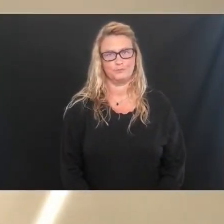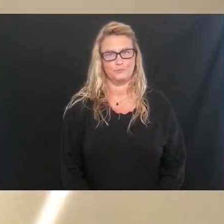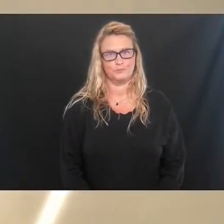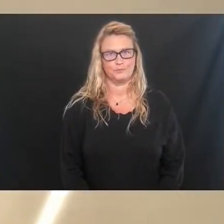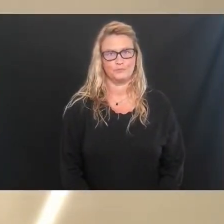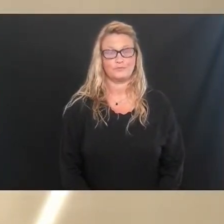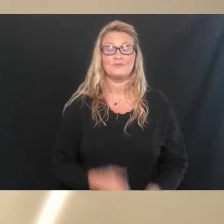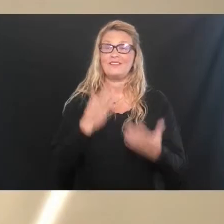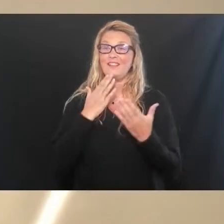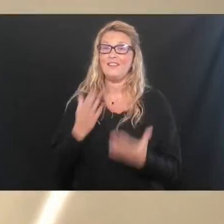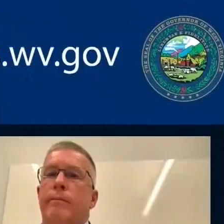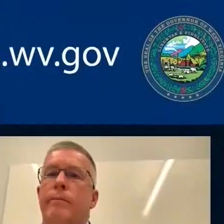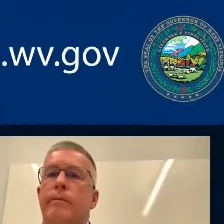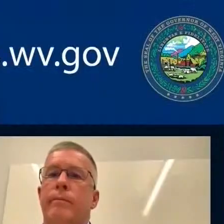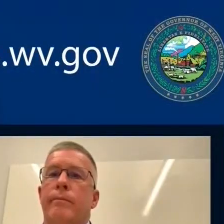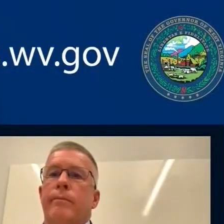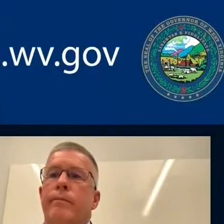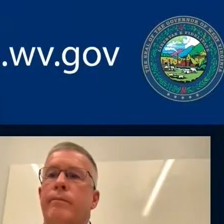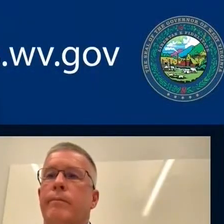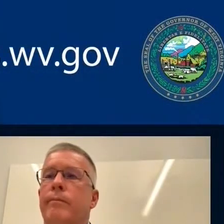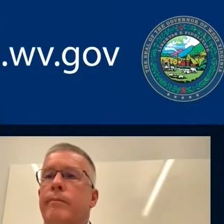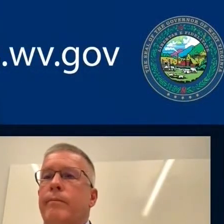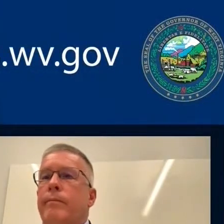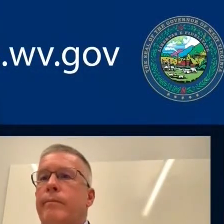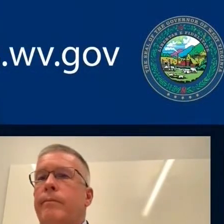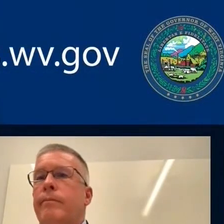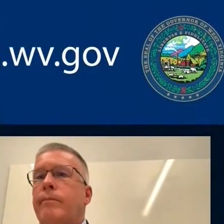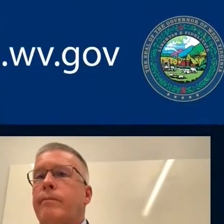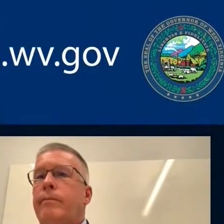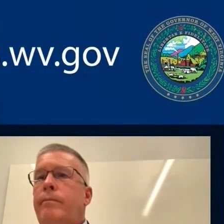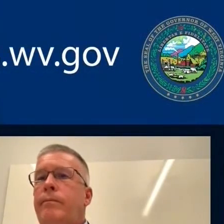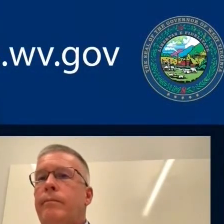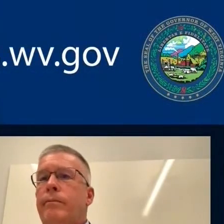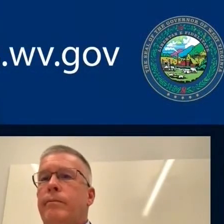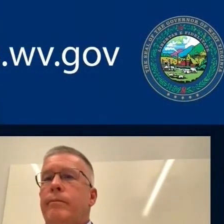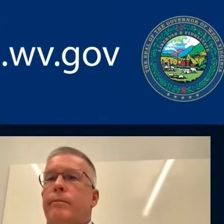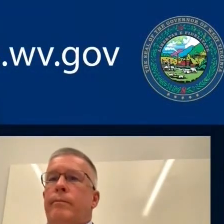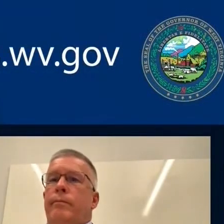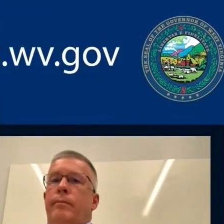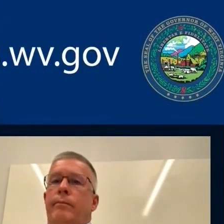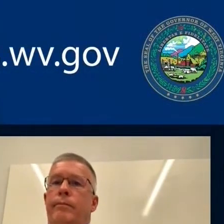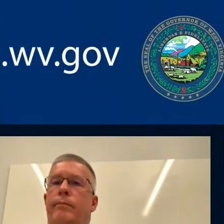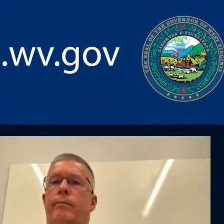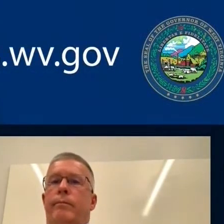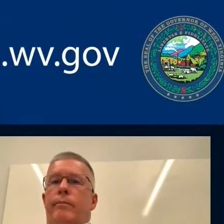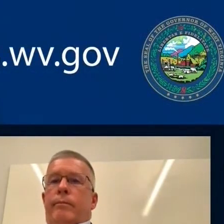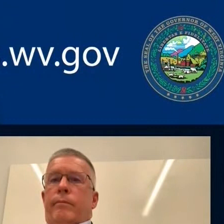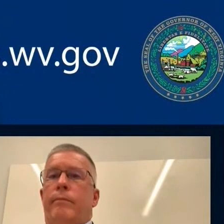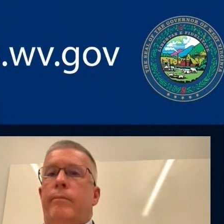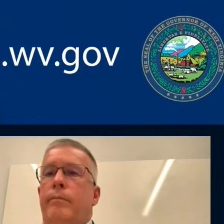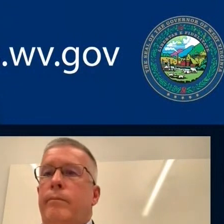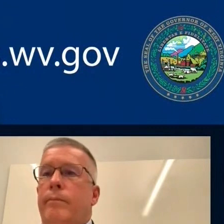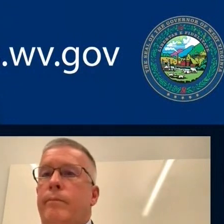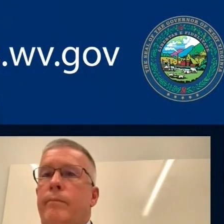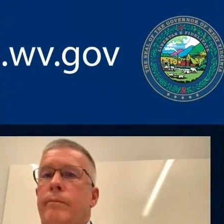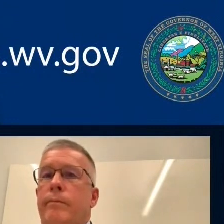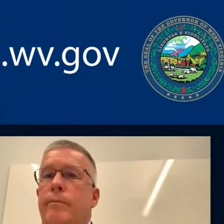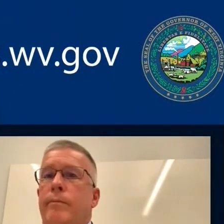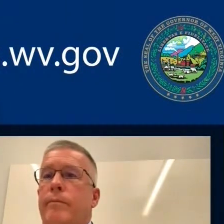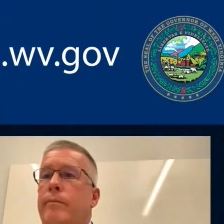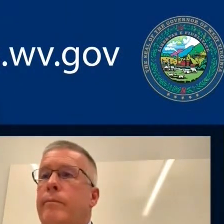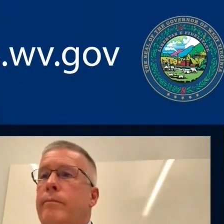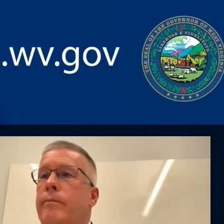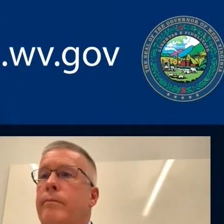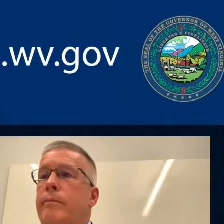Thank you, sir. Secretary Bill Crouch with the DHHR is also joining us today and is available for questions. Dr. Inamjad had a prior engagement today, and she will rejoin us